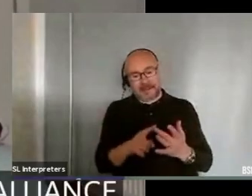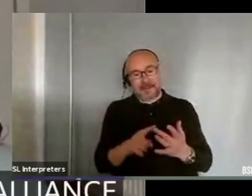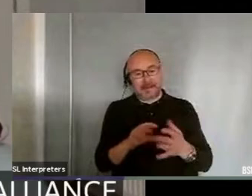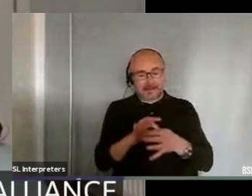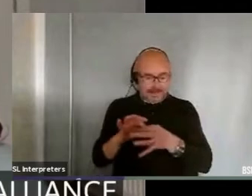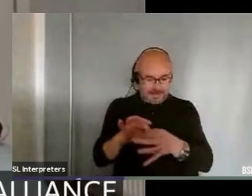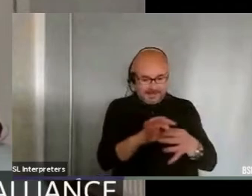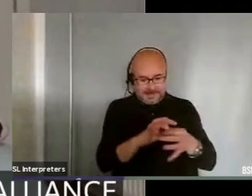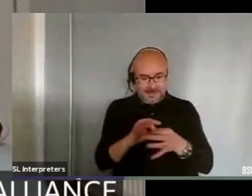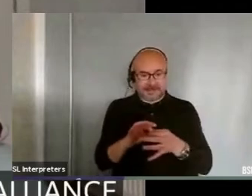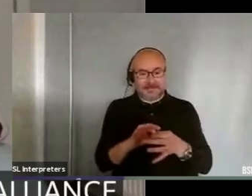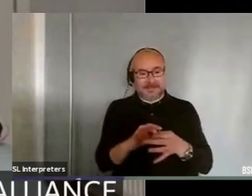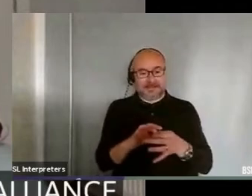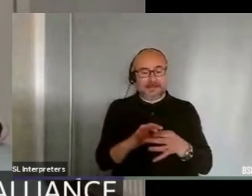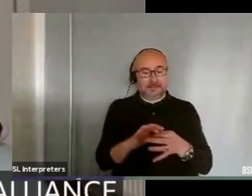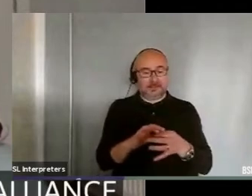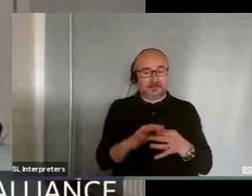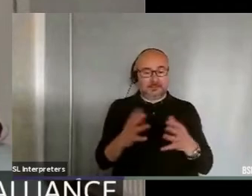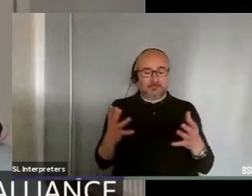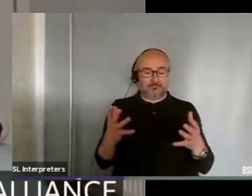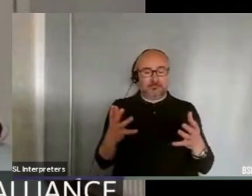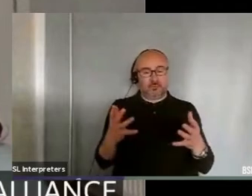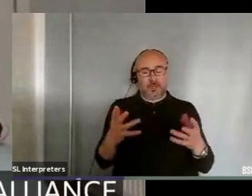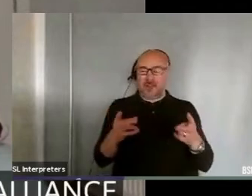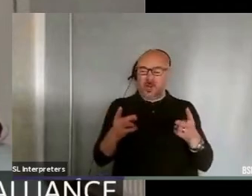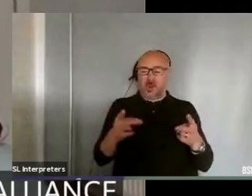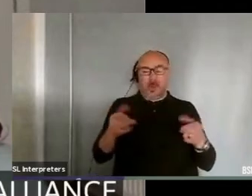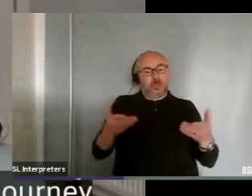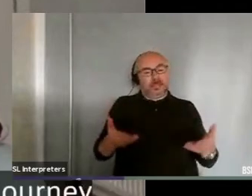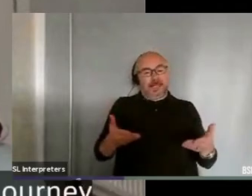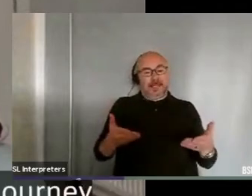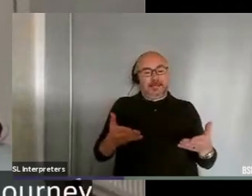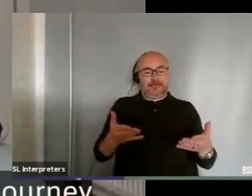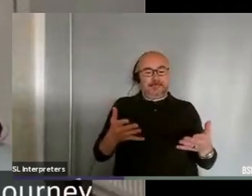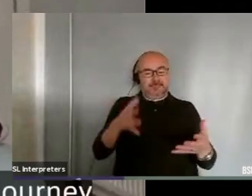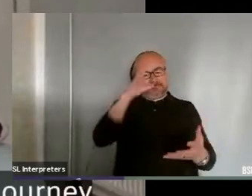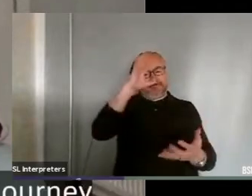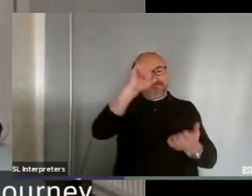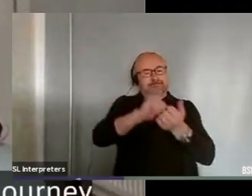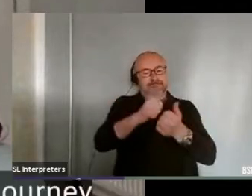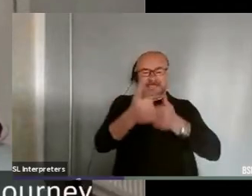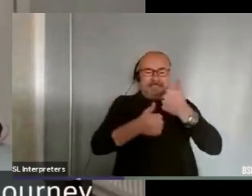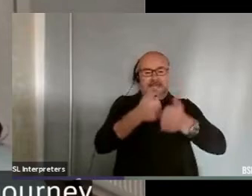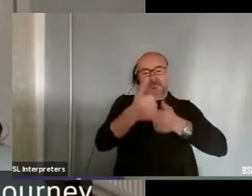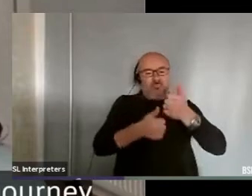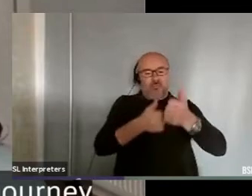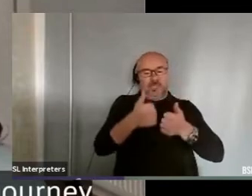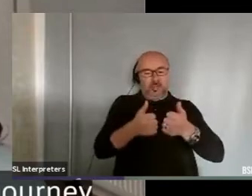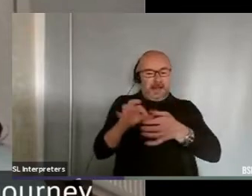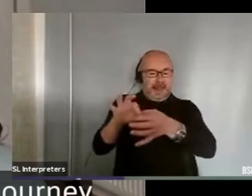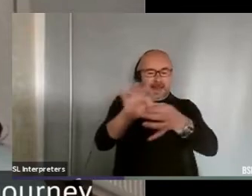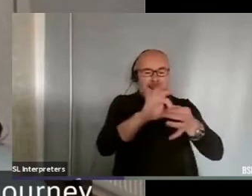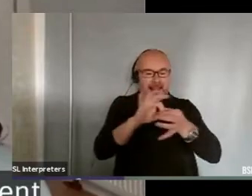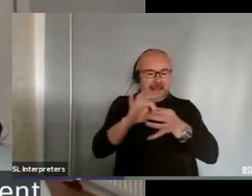it a celebration, shall we, of the work of the Alliance, the work of Tommy Whitelaw in particular, on